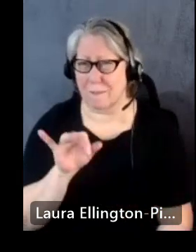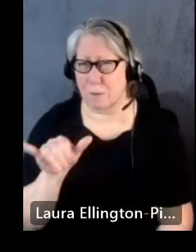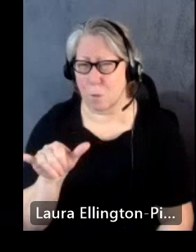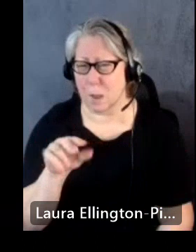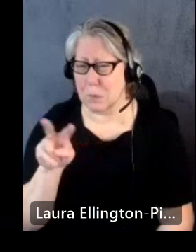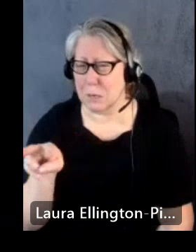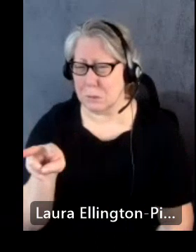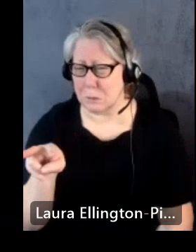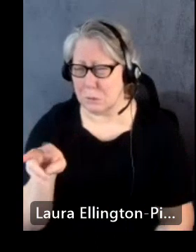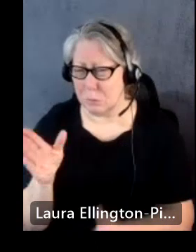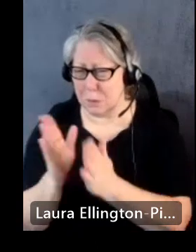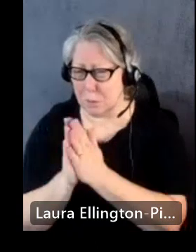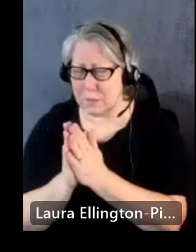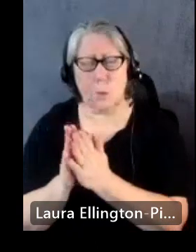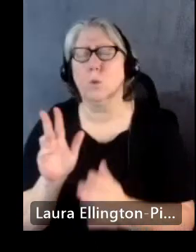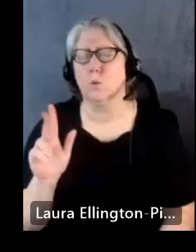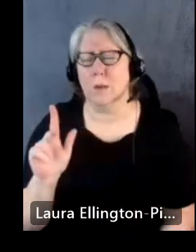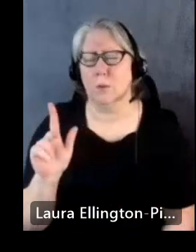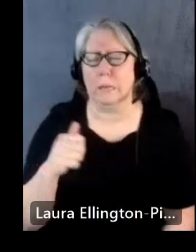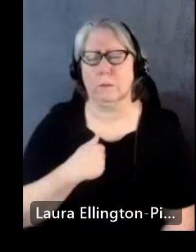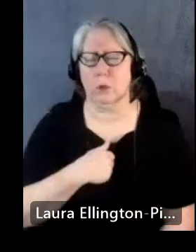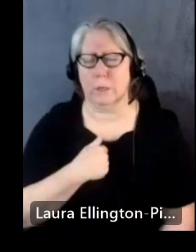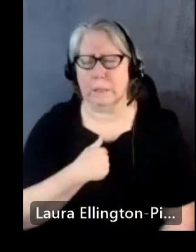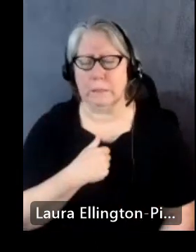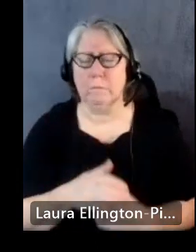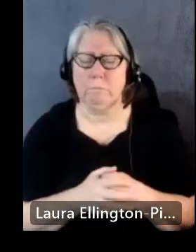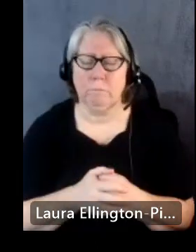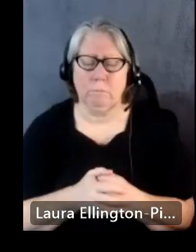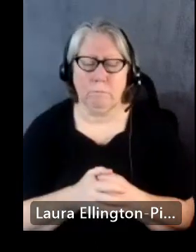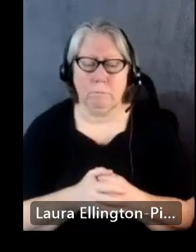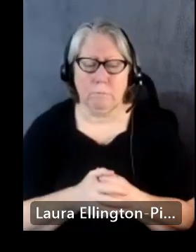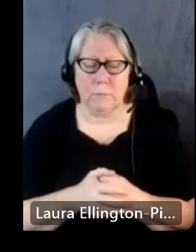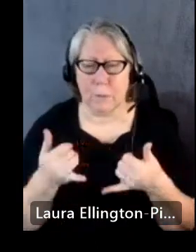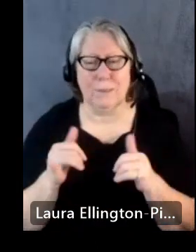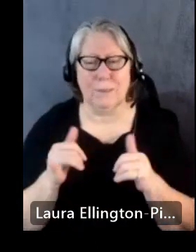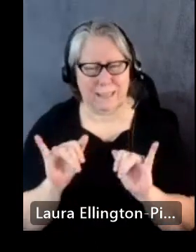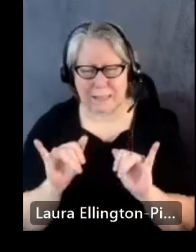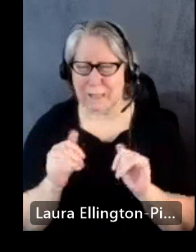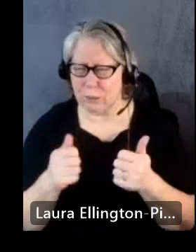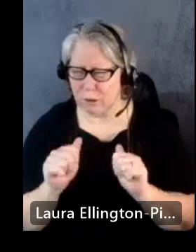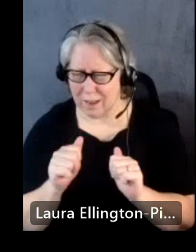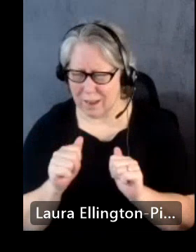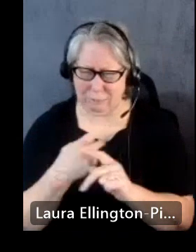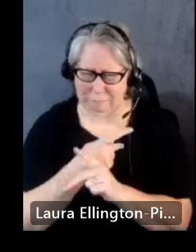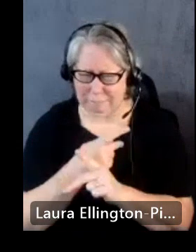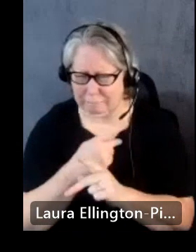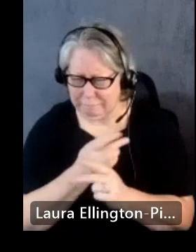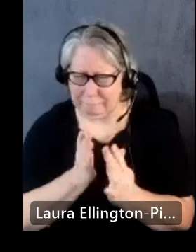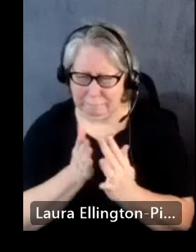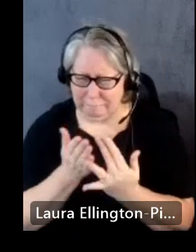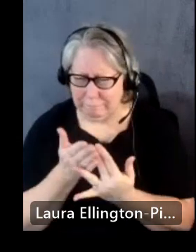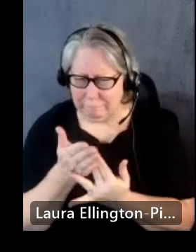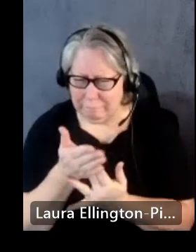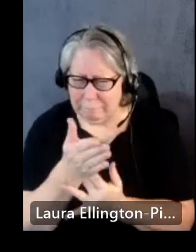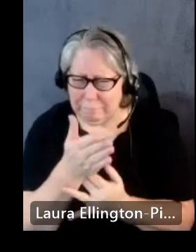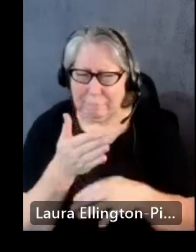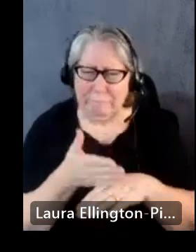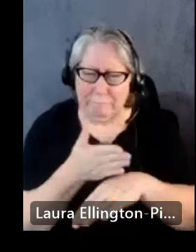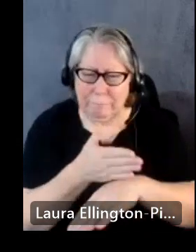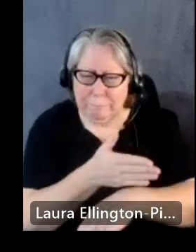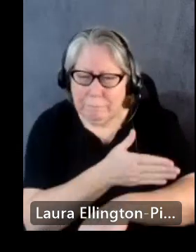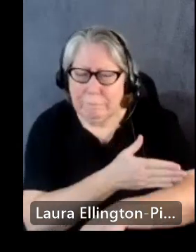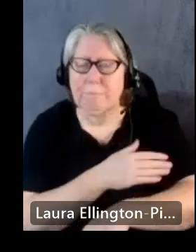No, 23, sorry, 23. So we're still kind of working through it and trying to improve it as we go,